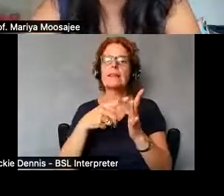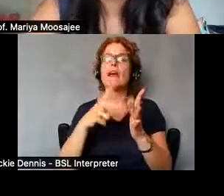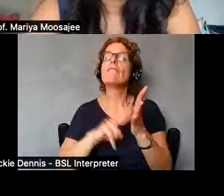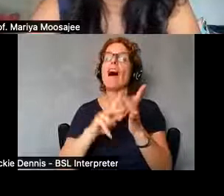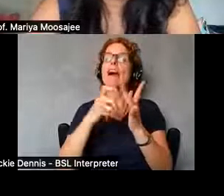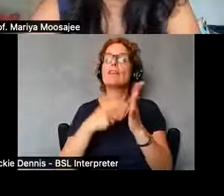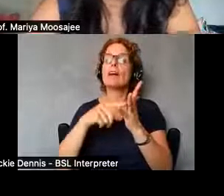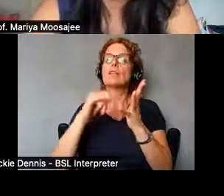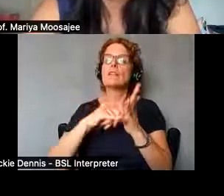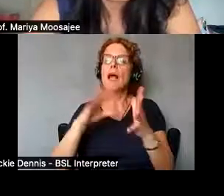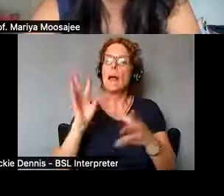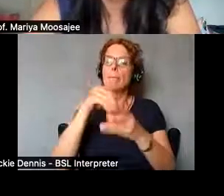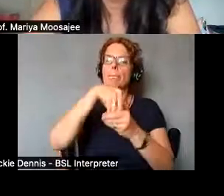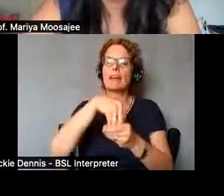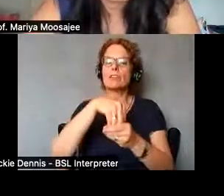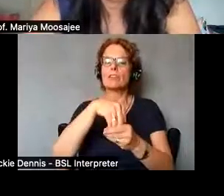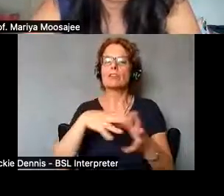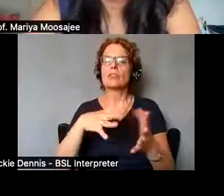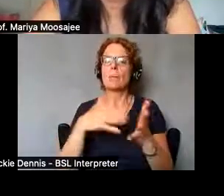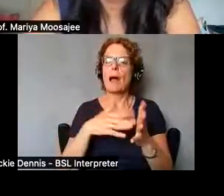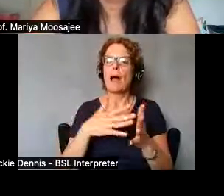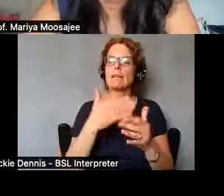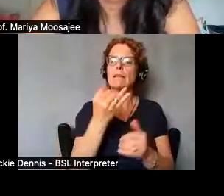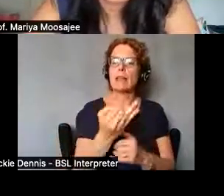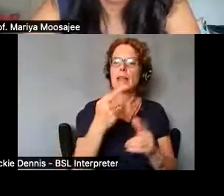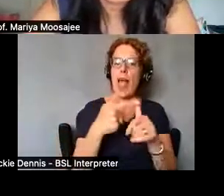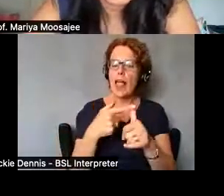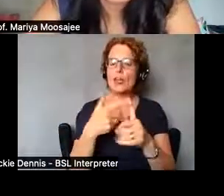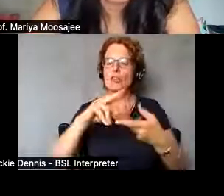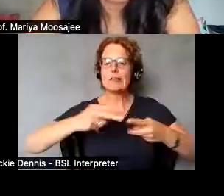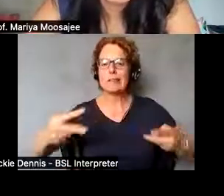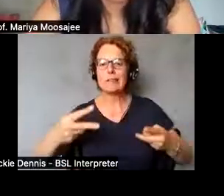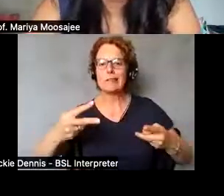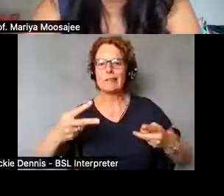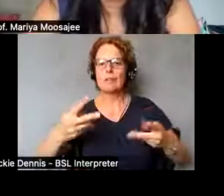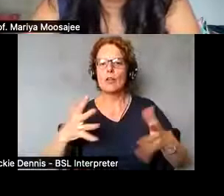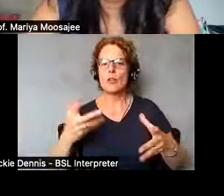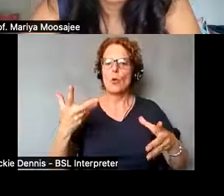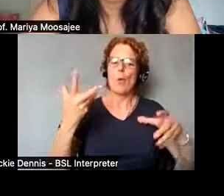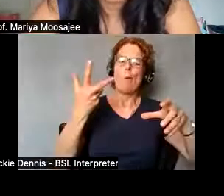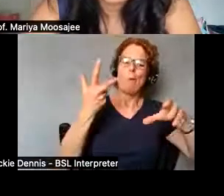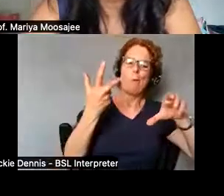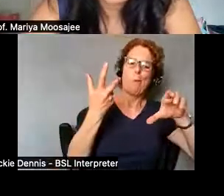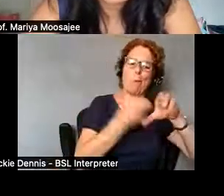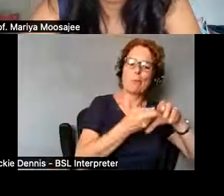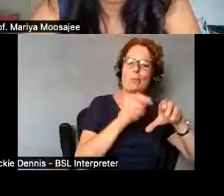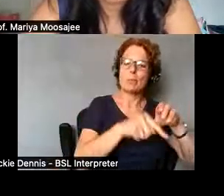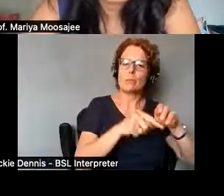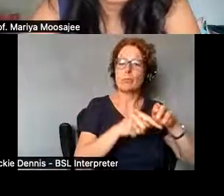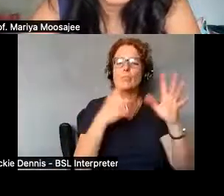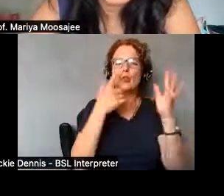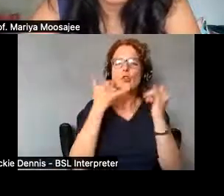gene. And then they delivered this to the retina through a subretinal injection. Now, this trial was